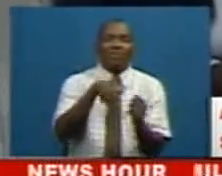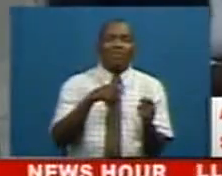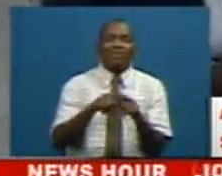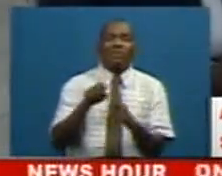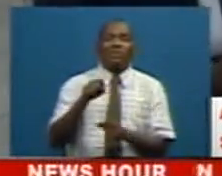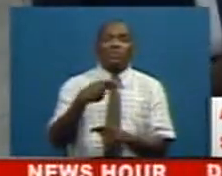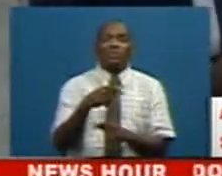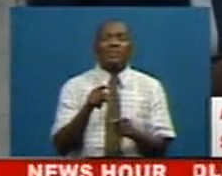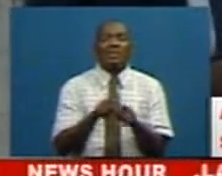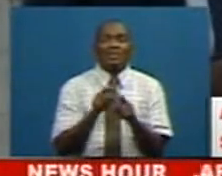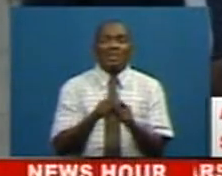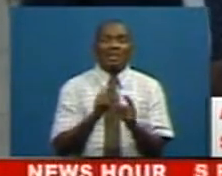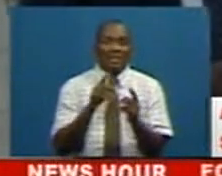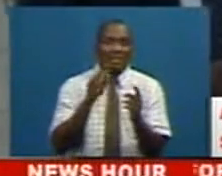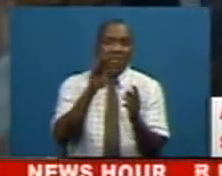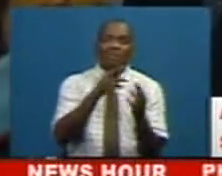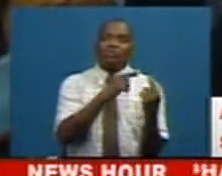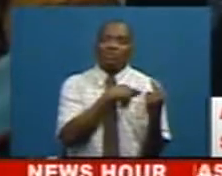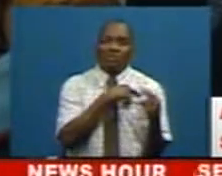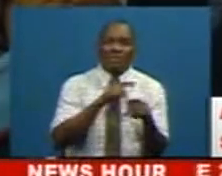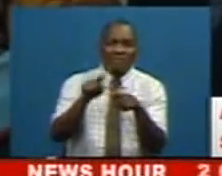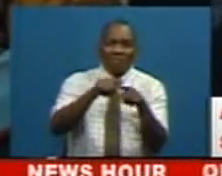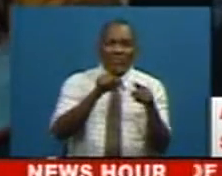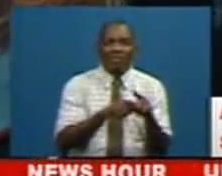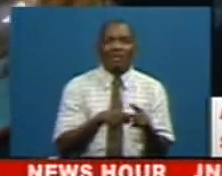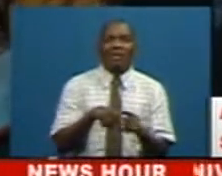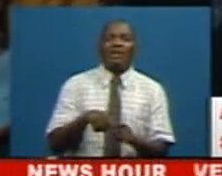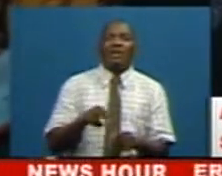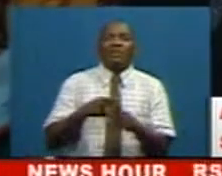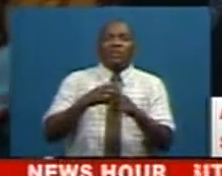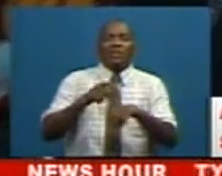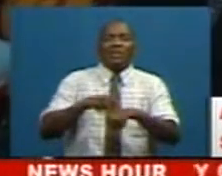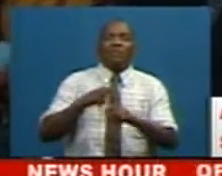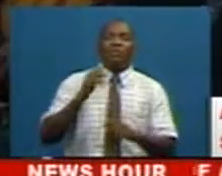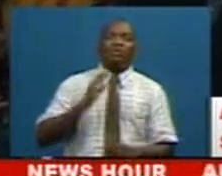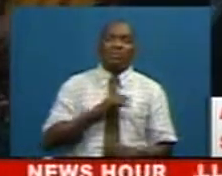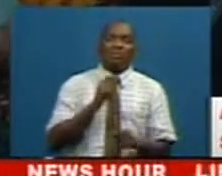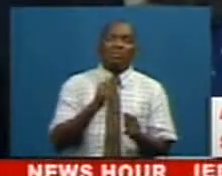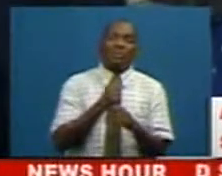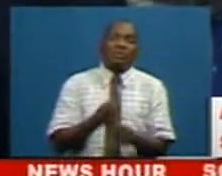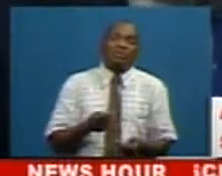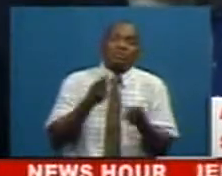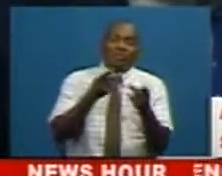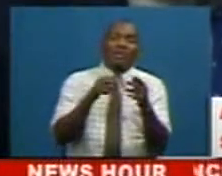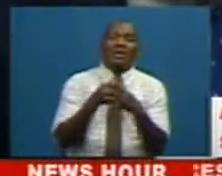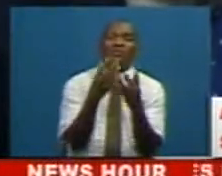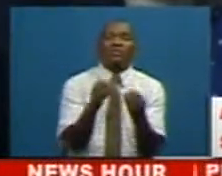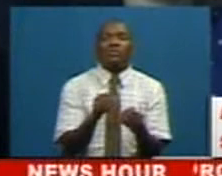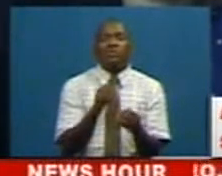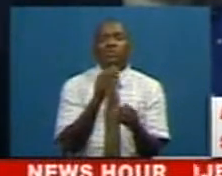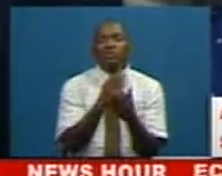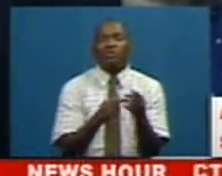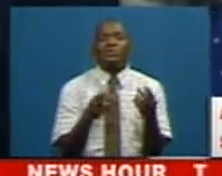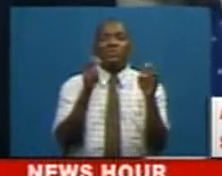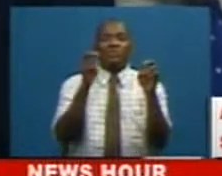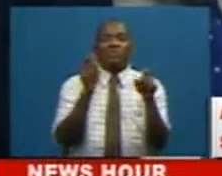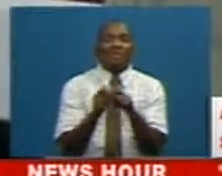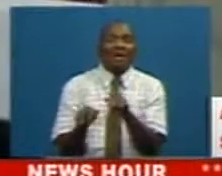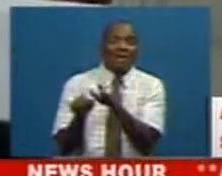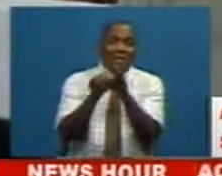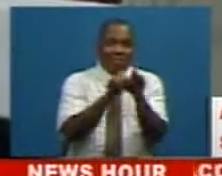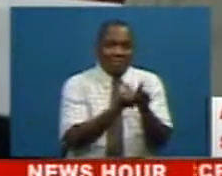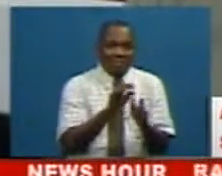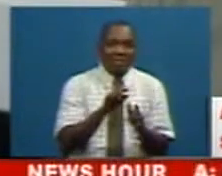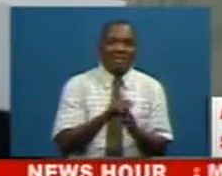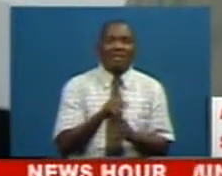stakeholders, and thus the main task of the various ad hoc committees is to make proposals to address some of these issues identified